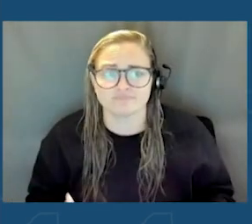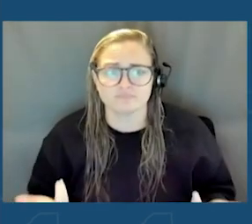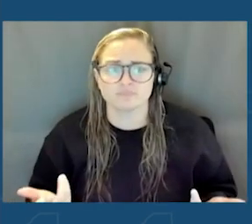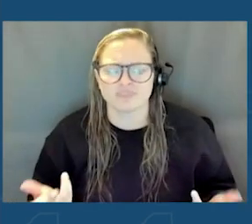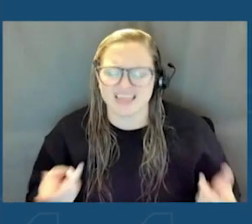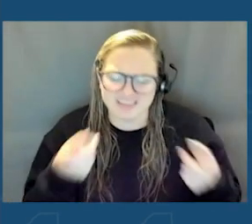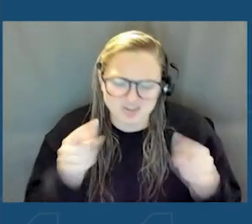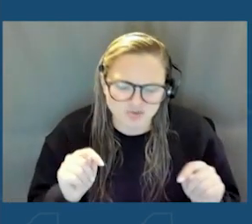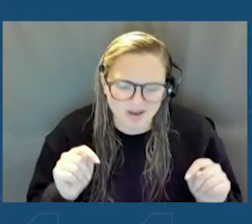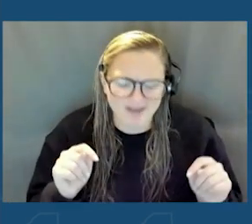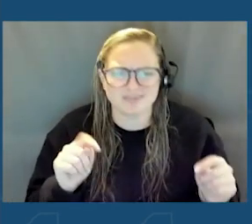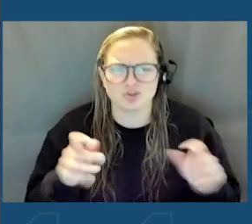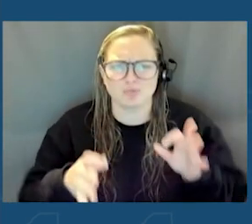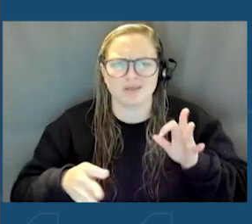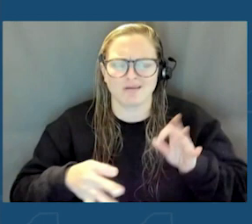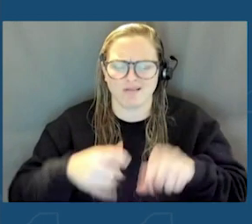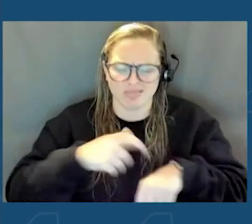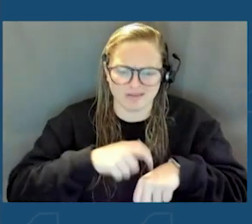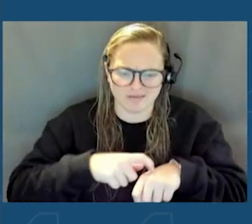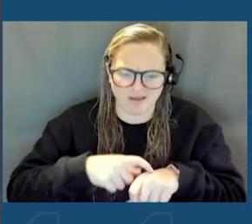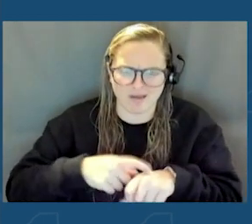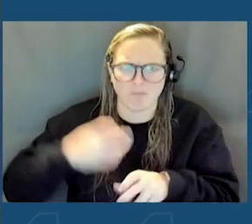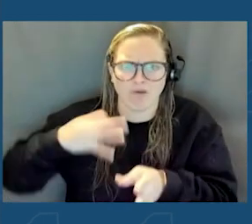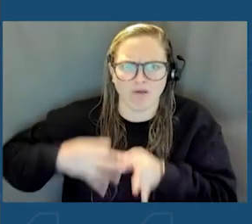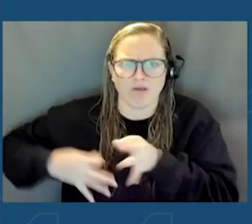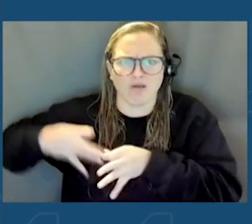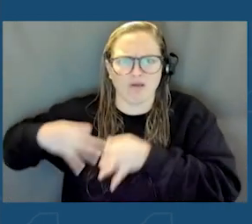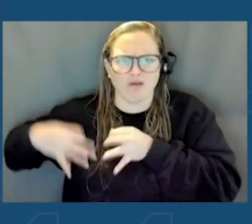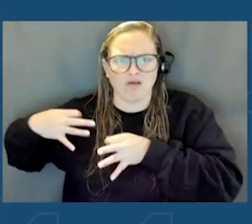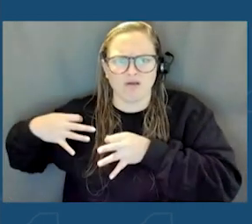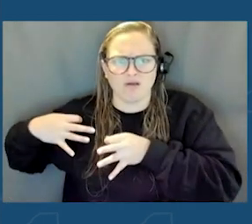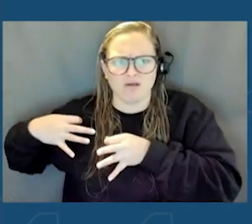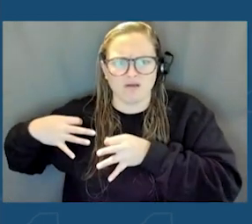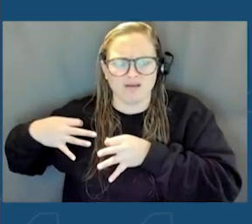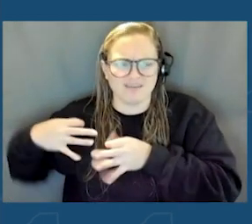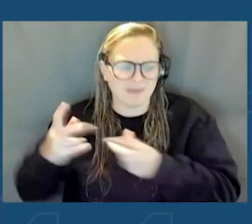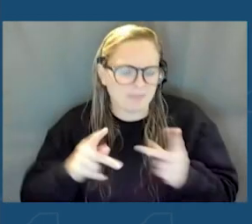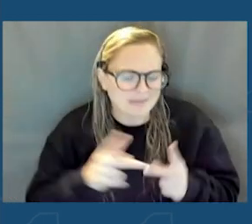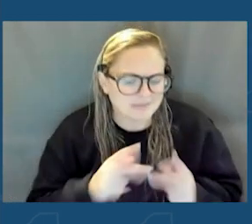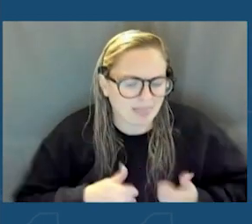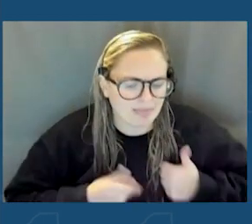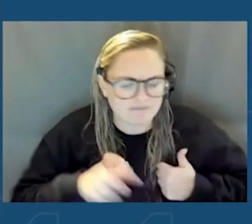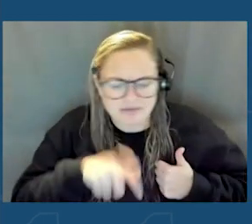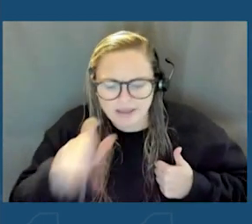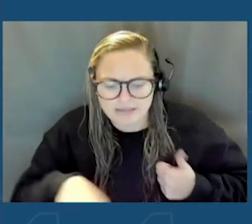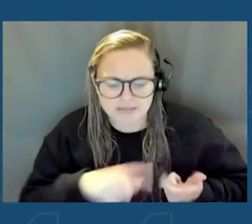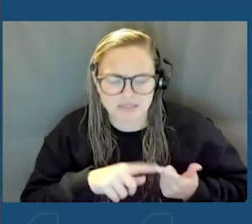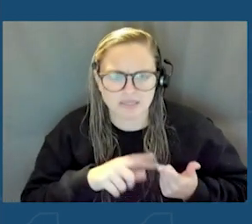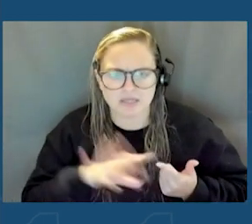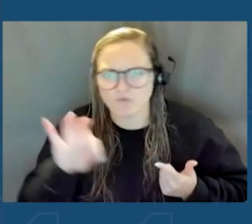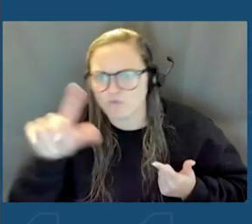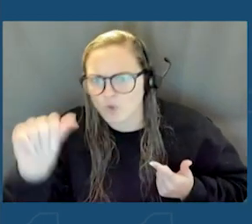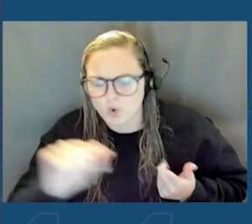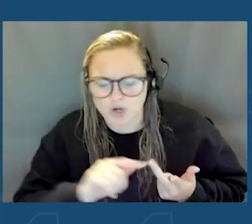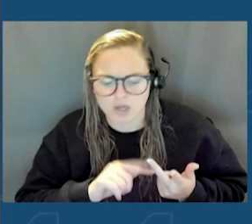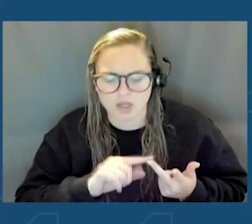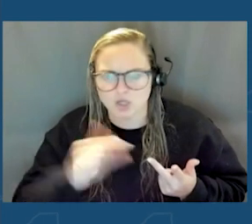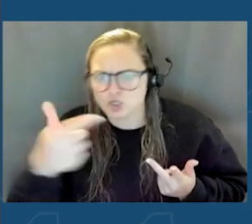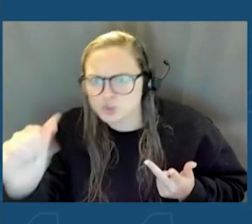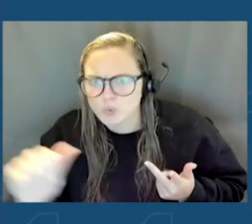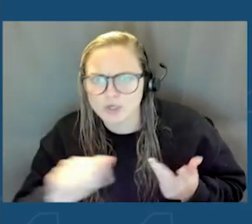to turn back the clock on the poor women who live in places like Texas and Florida and Georgia